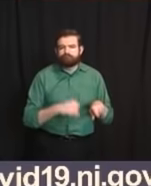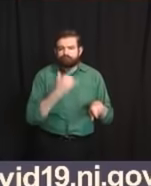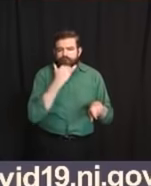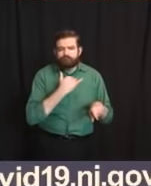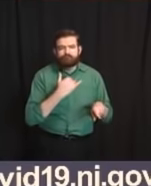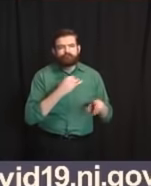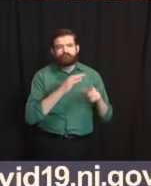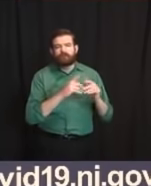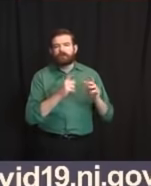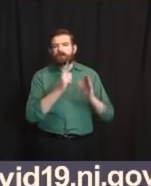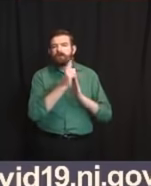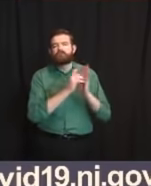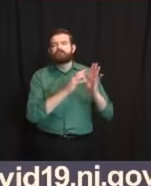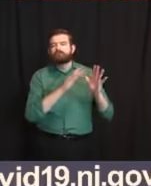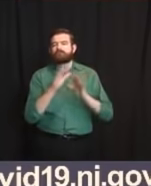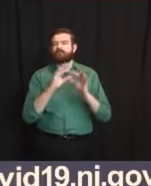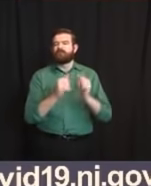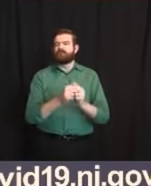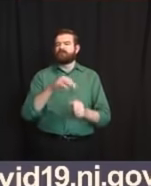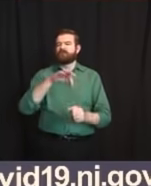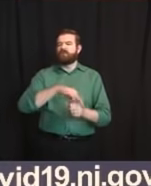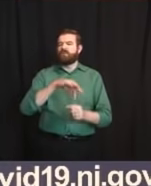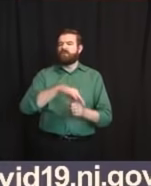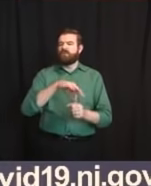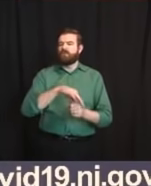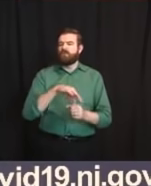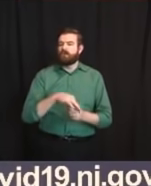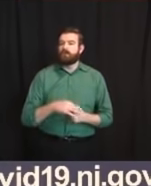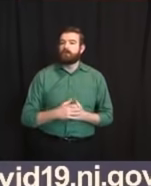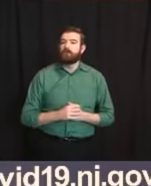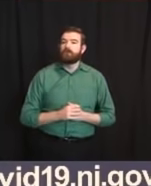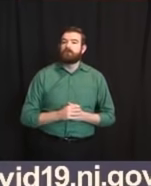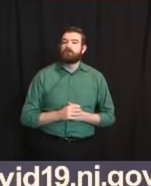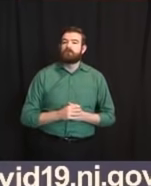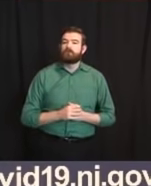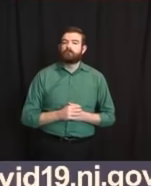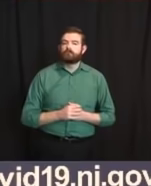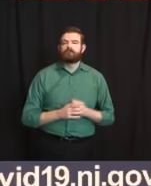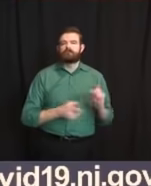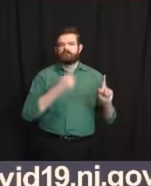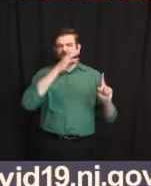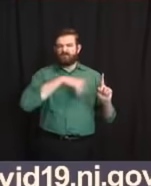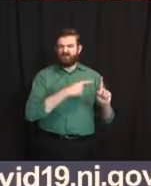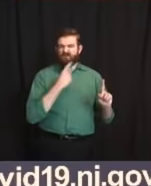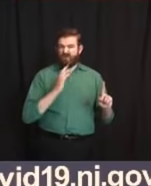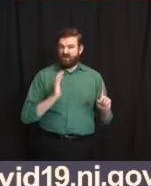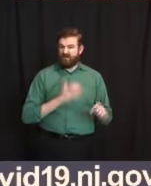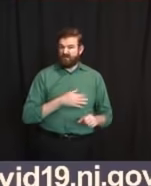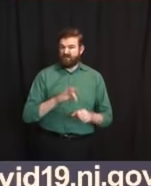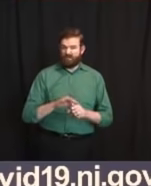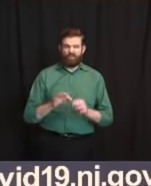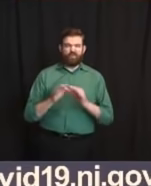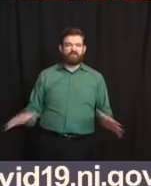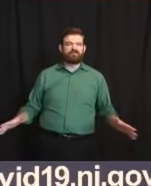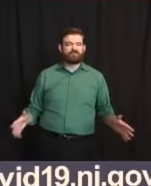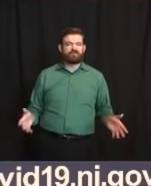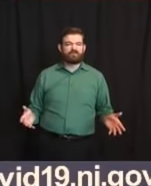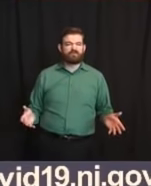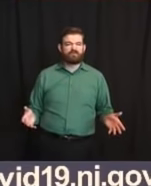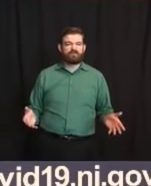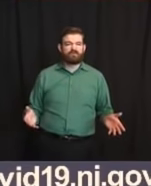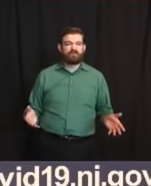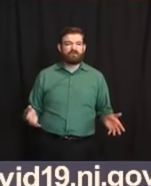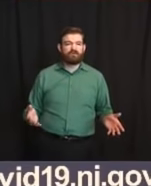Lattimore, who told us, quote, our votes are null and void. If they were stuffing ballots, it means